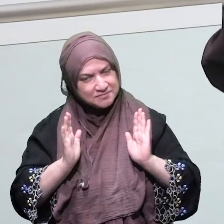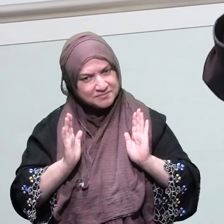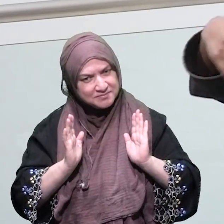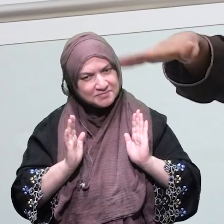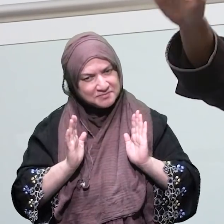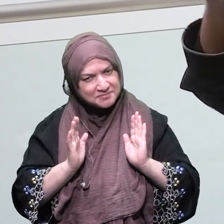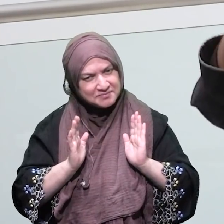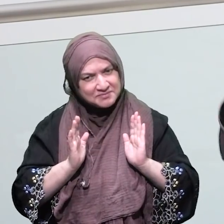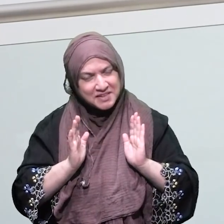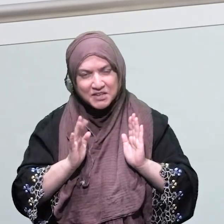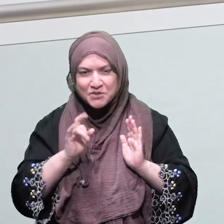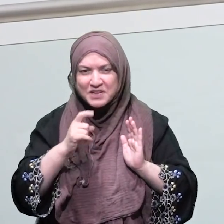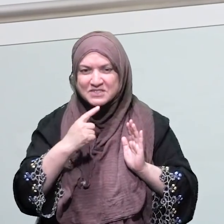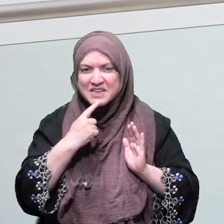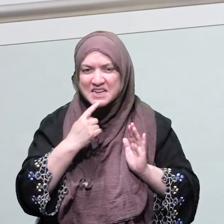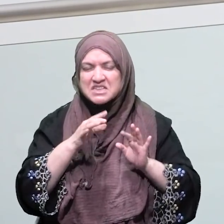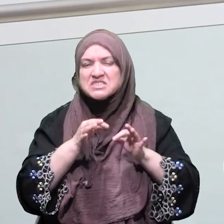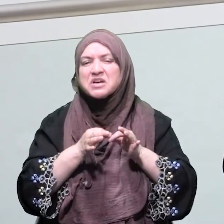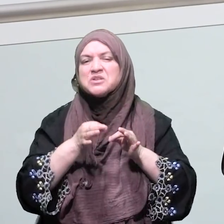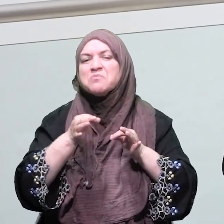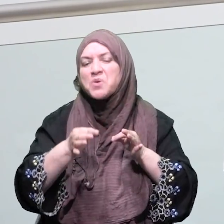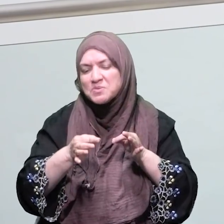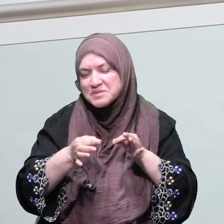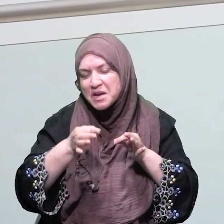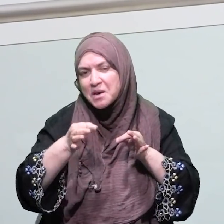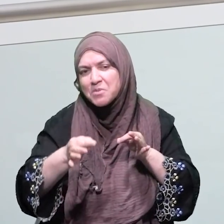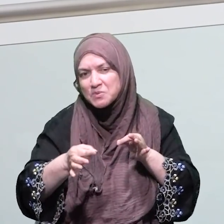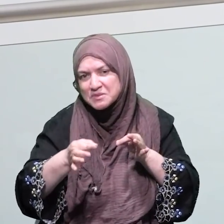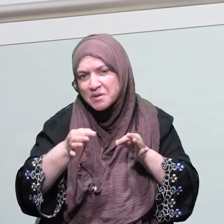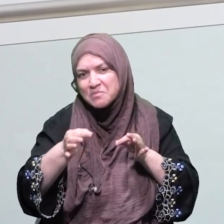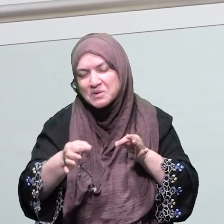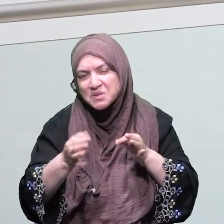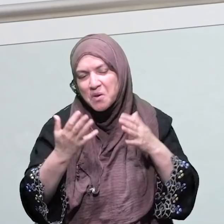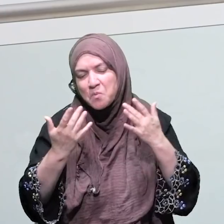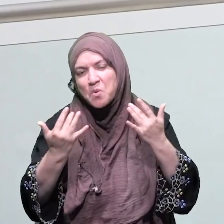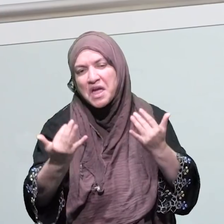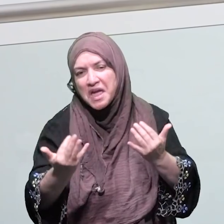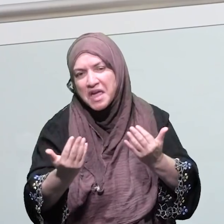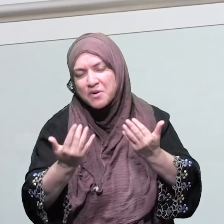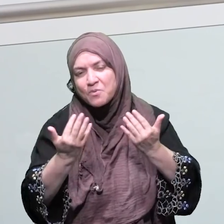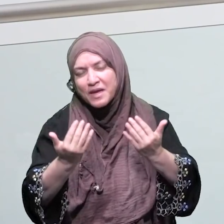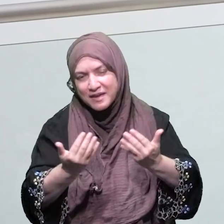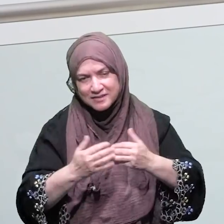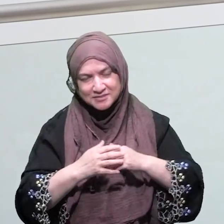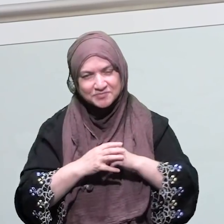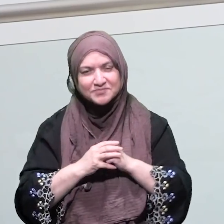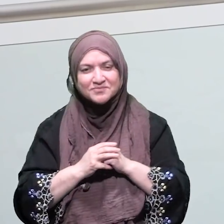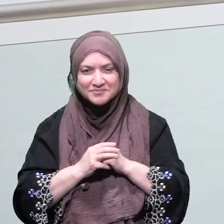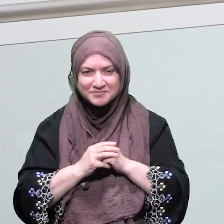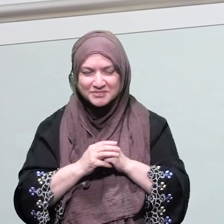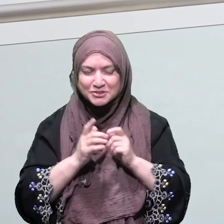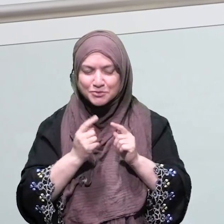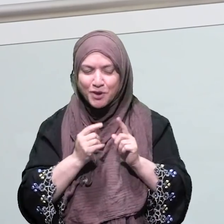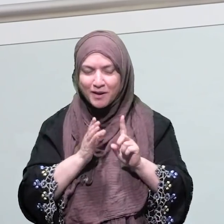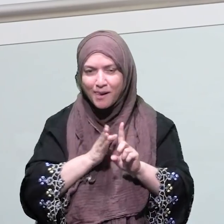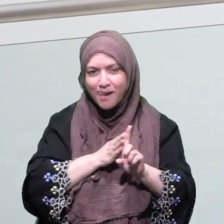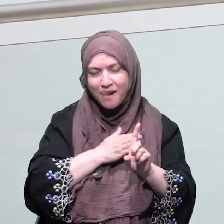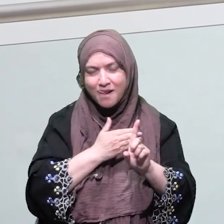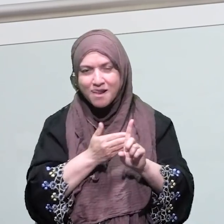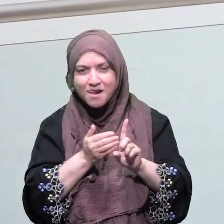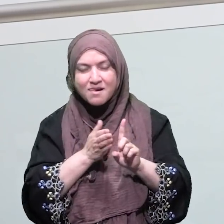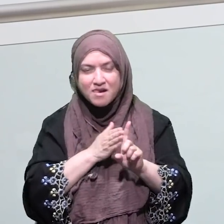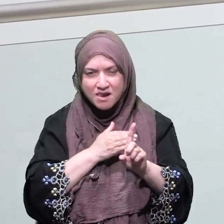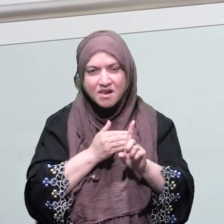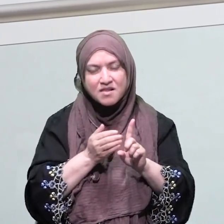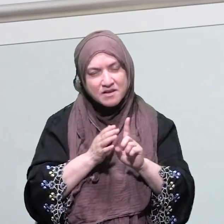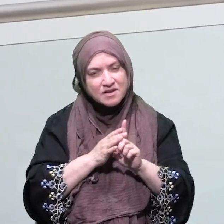off, putting stuff off, putting stuff off. And then listen to this. What is the connection between the whispers and the